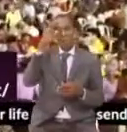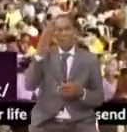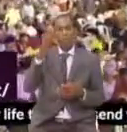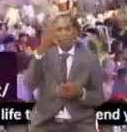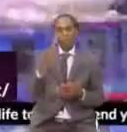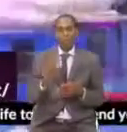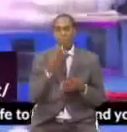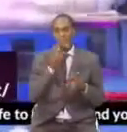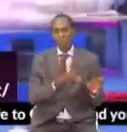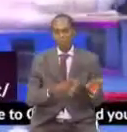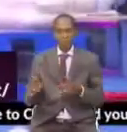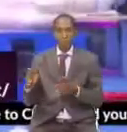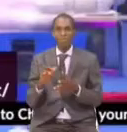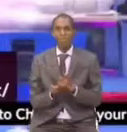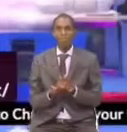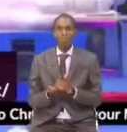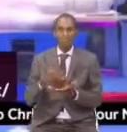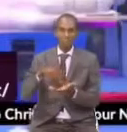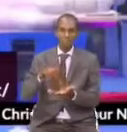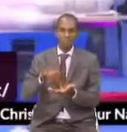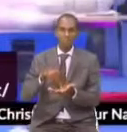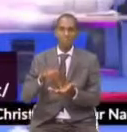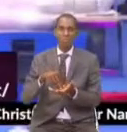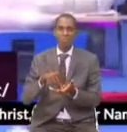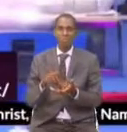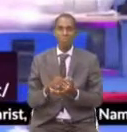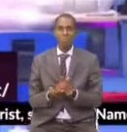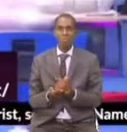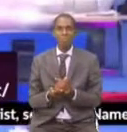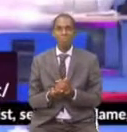now. Rise up now.